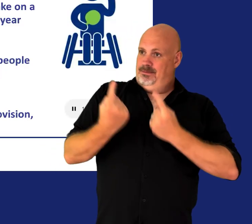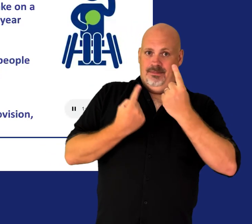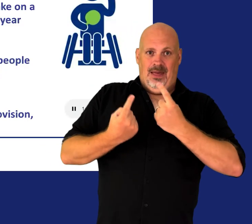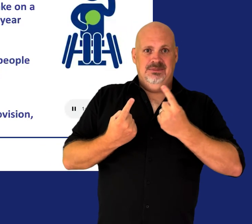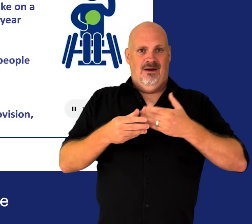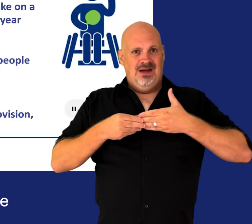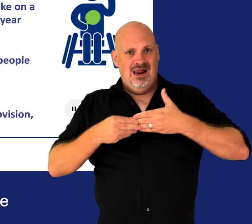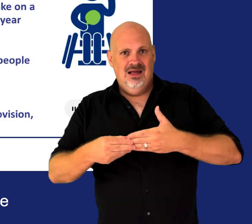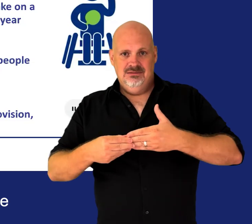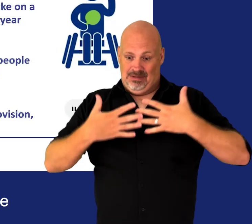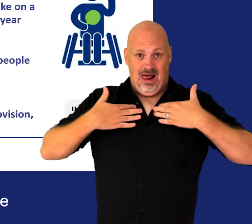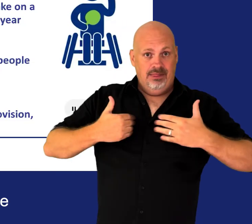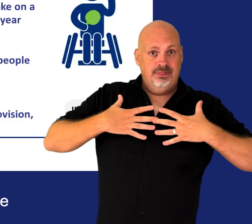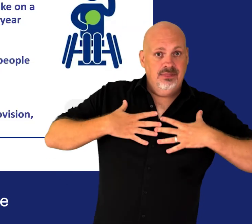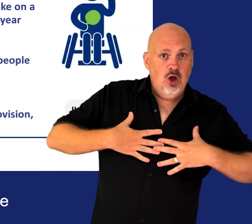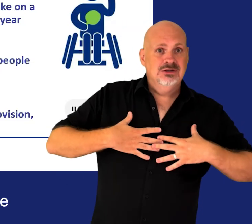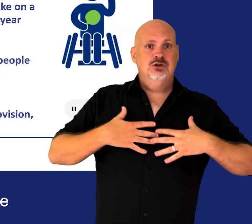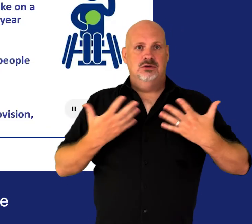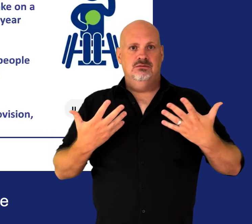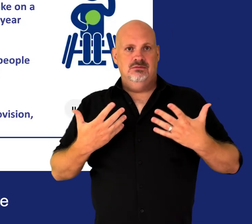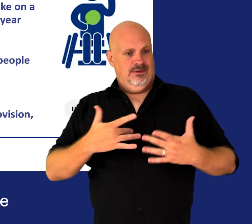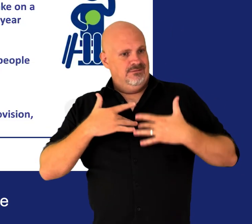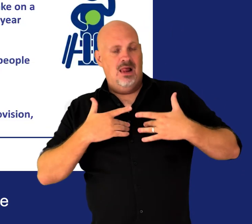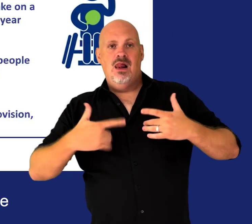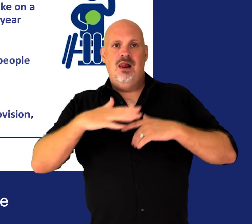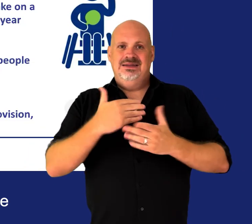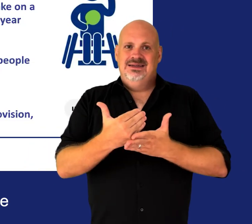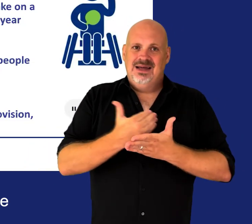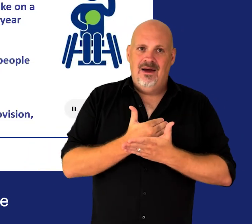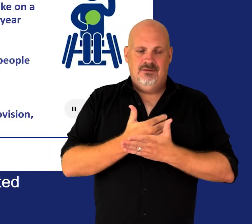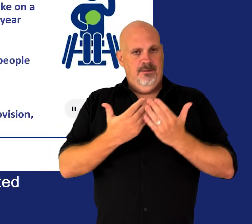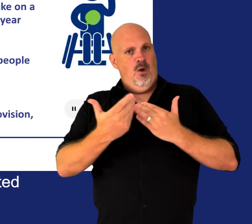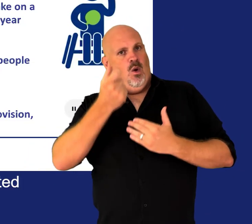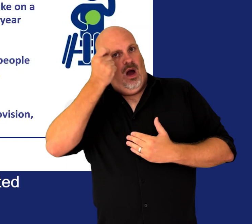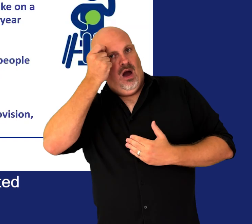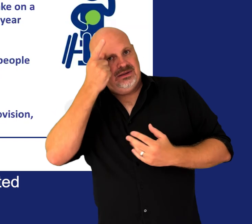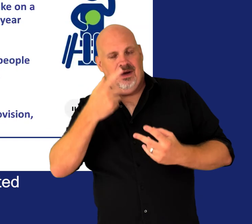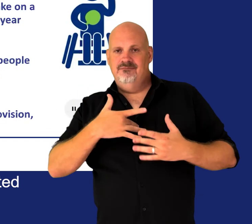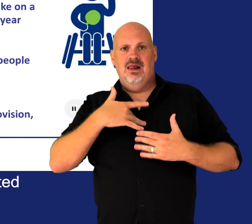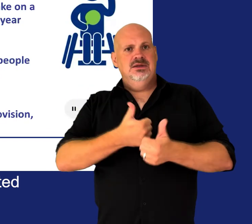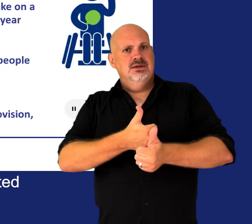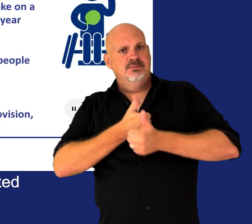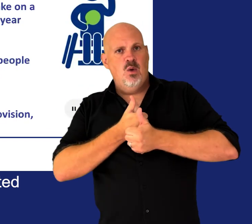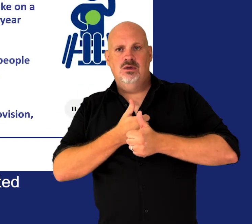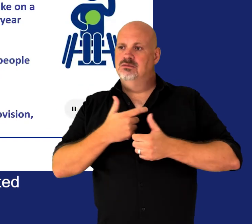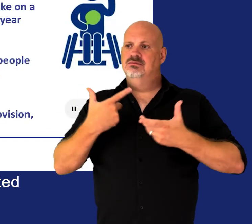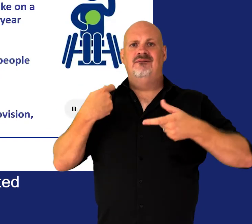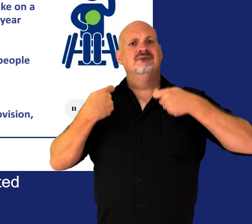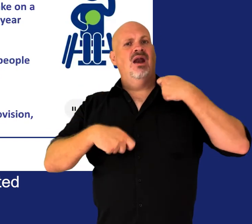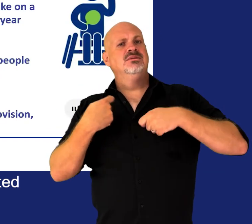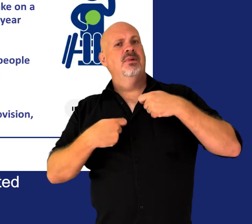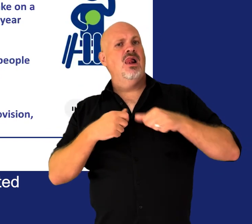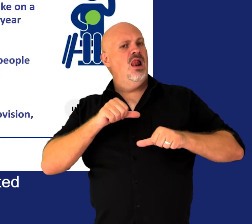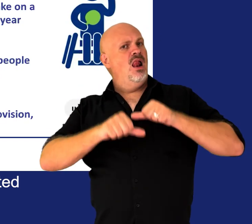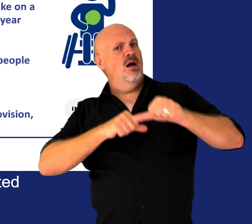people with long-term health conditions that helps activity feel safer, helping people to feel more understood, feel supported and having